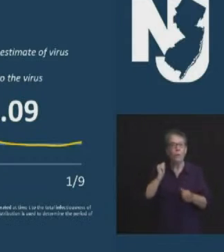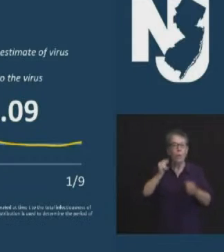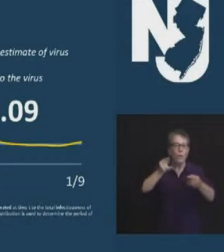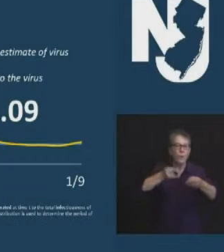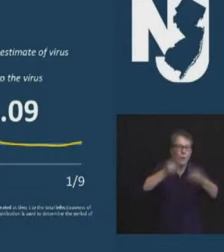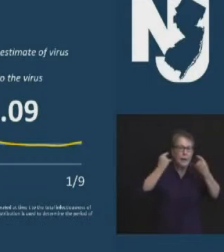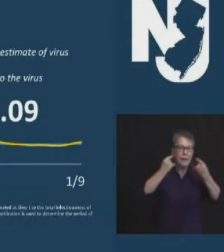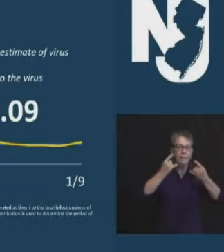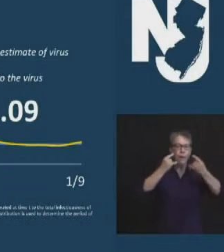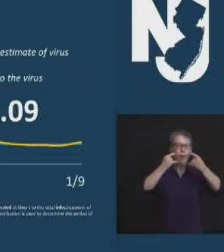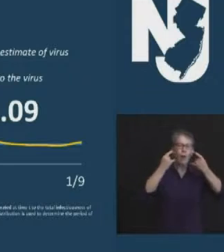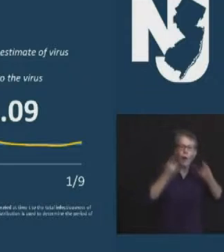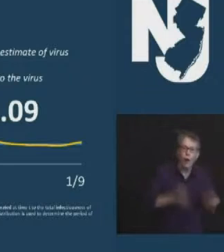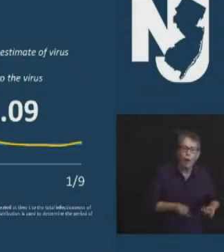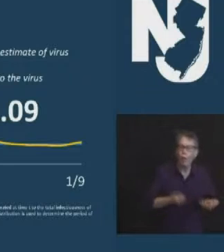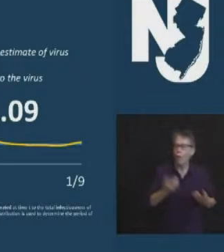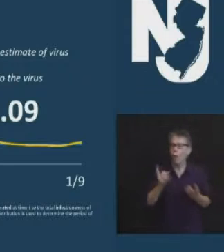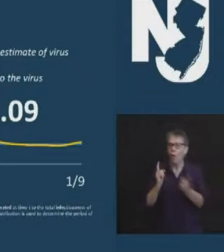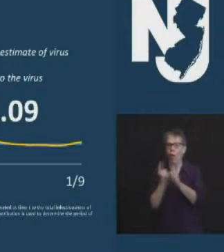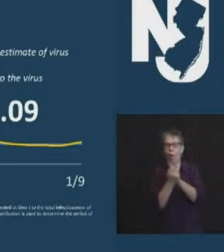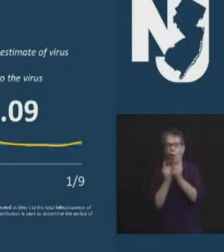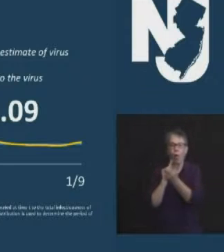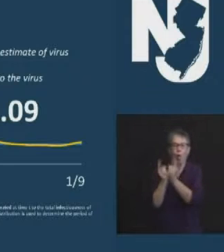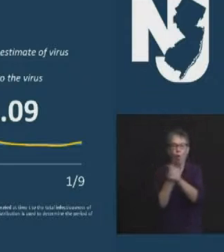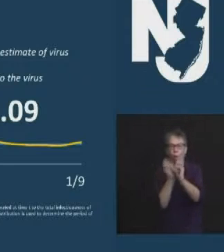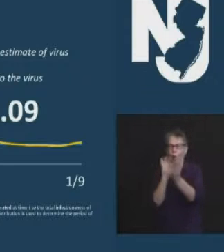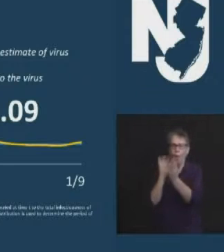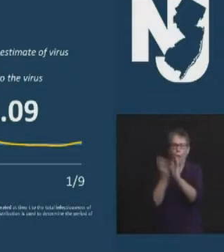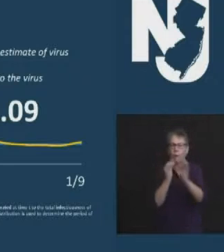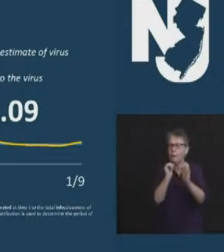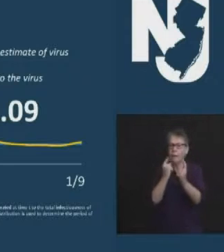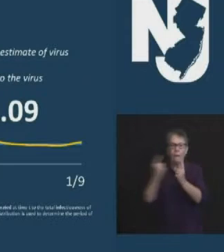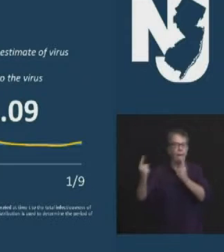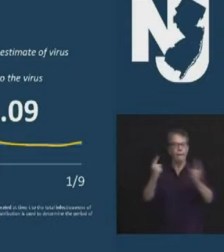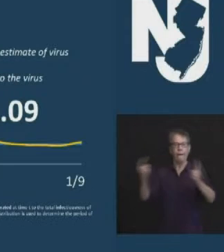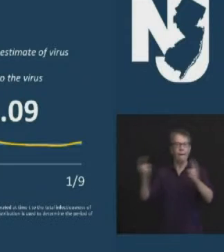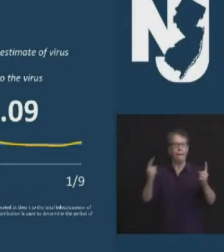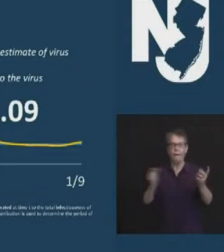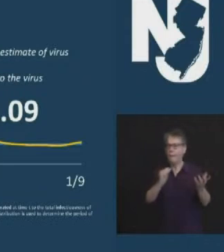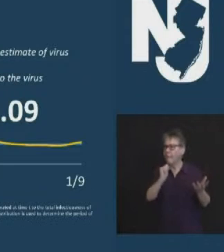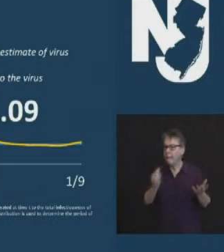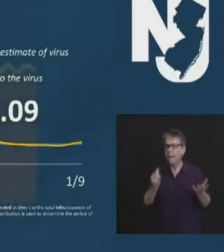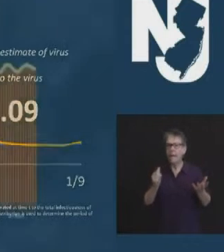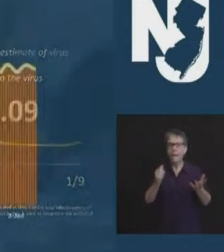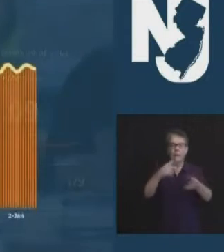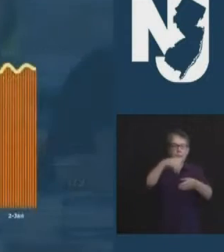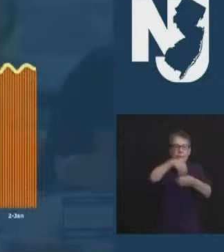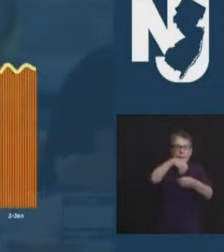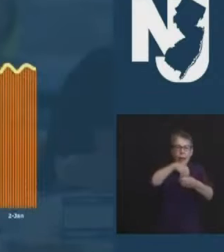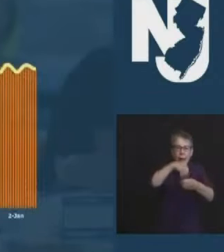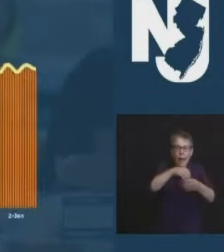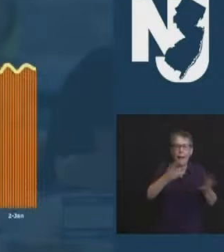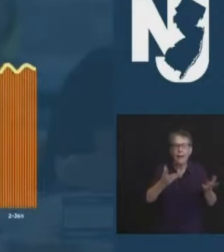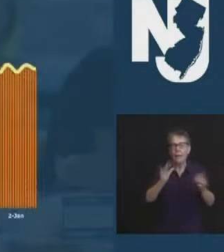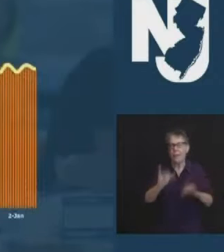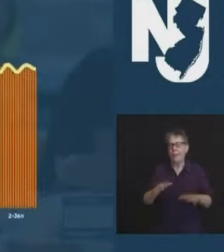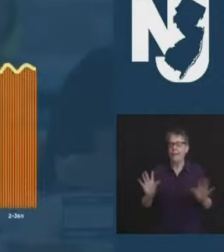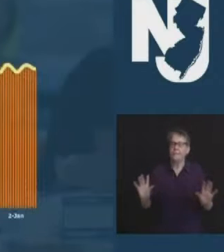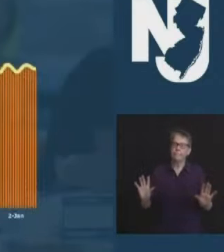friends. And for the next upcoming days, we're probably going to see the impact of this. Now, moving on to our